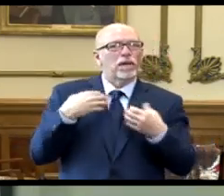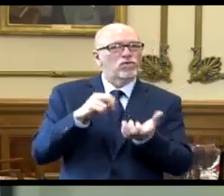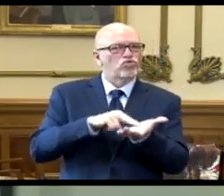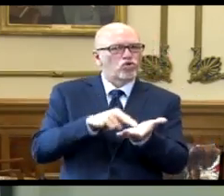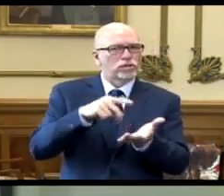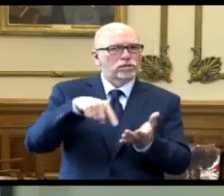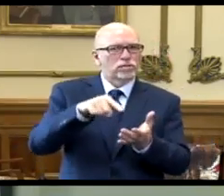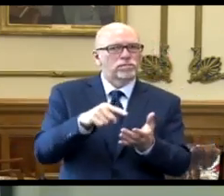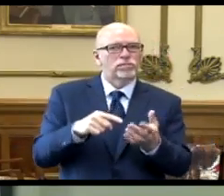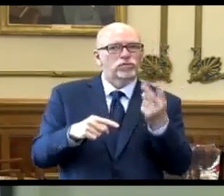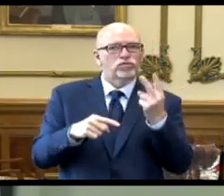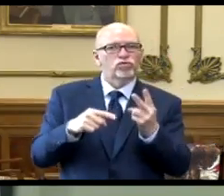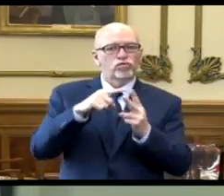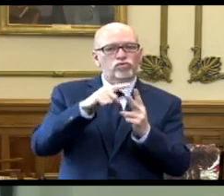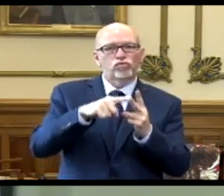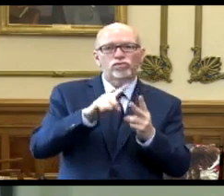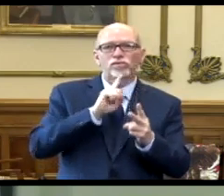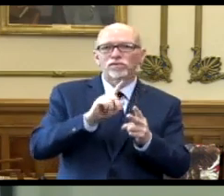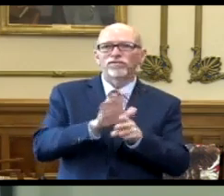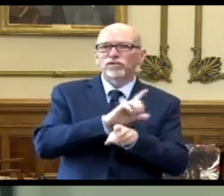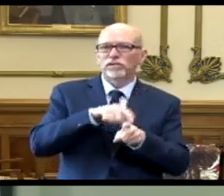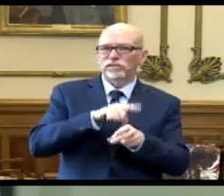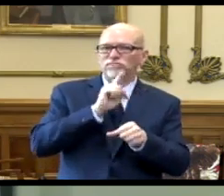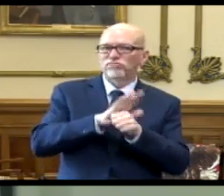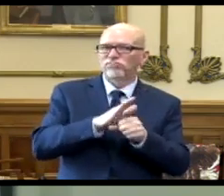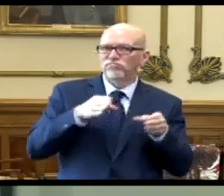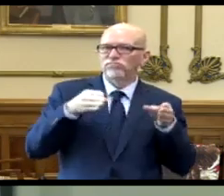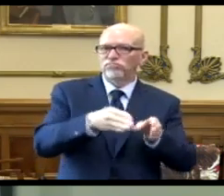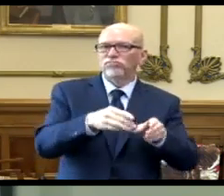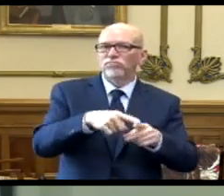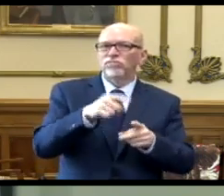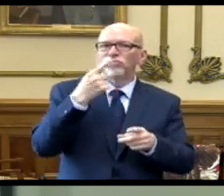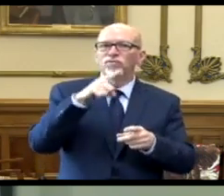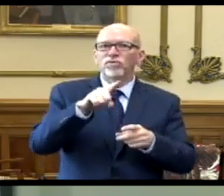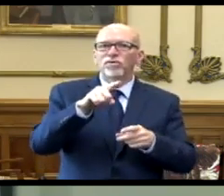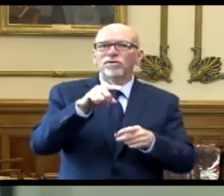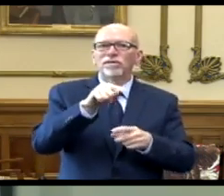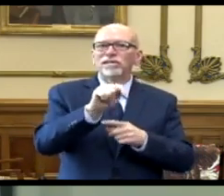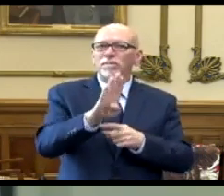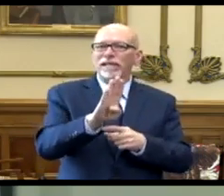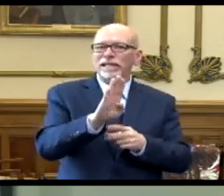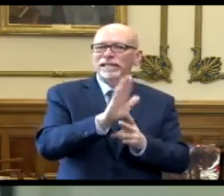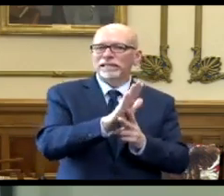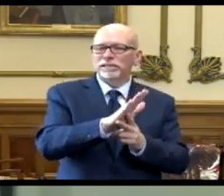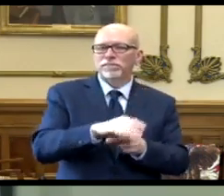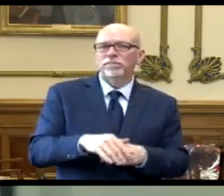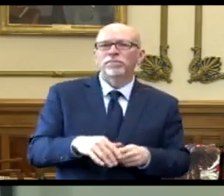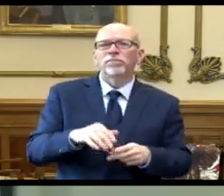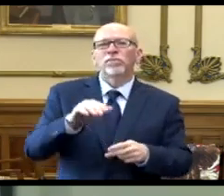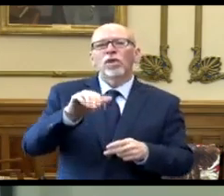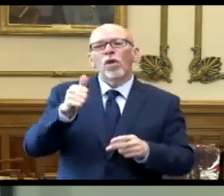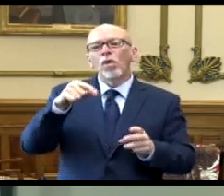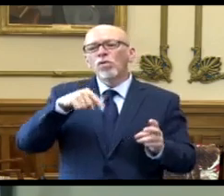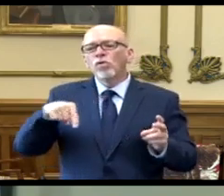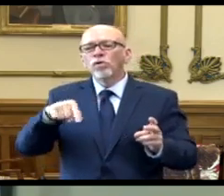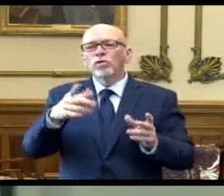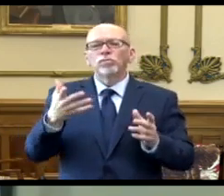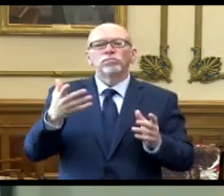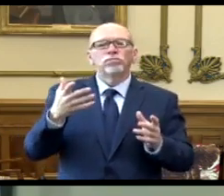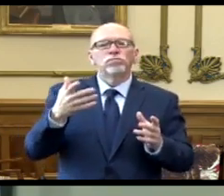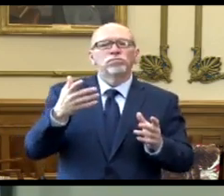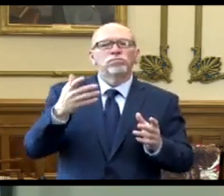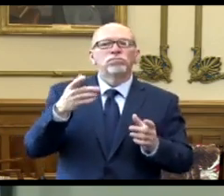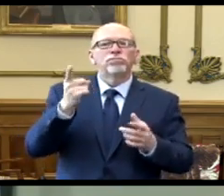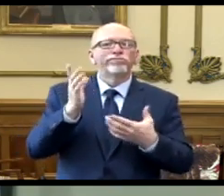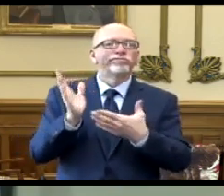nurses, two of whom really devote their time almost exclusively to TB cases, and others that do,